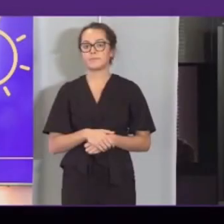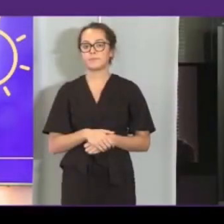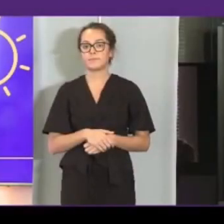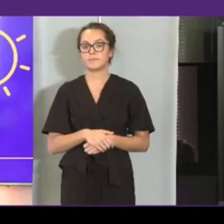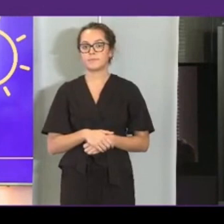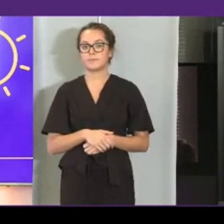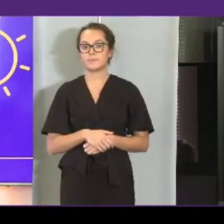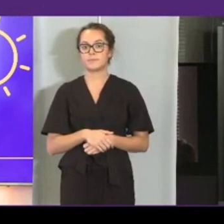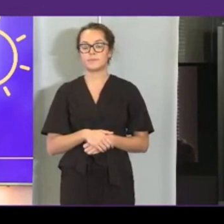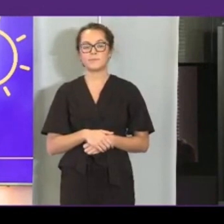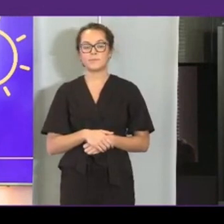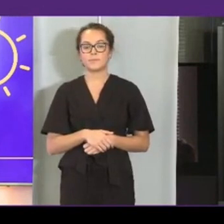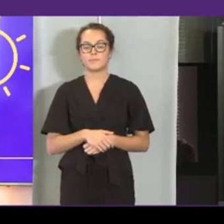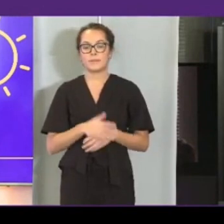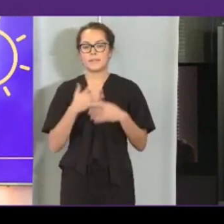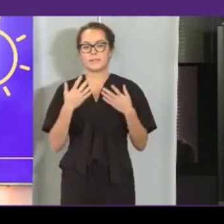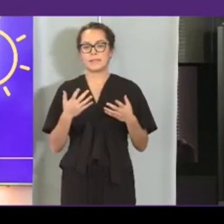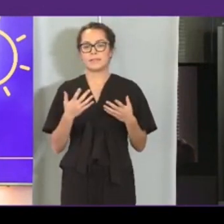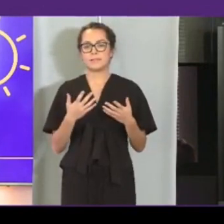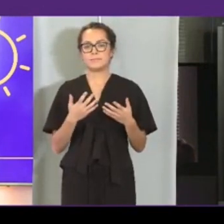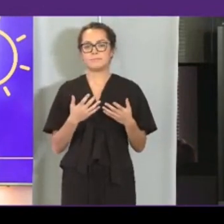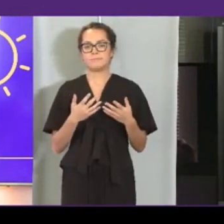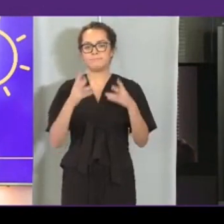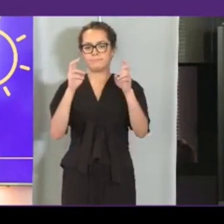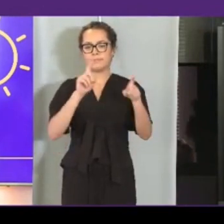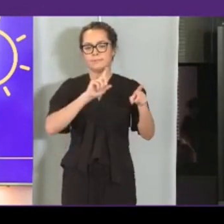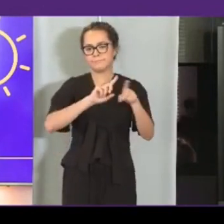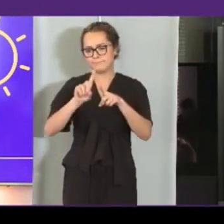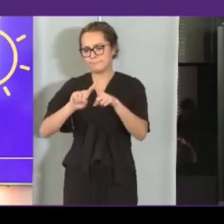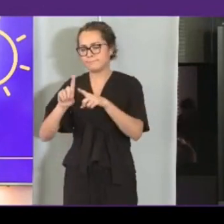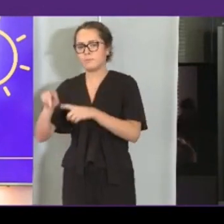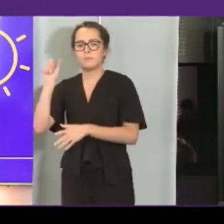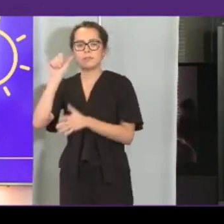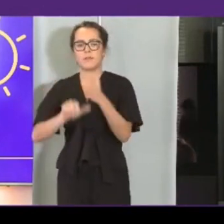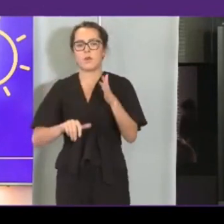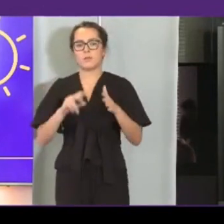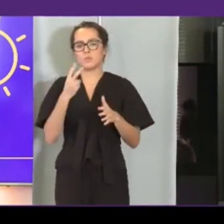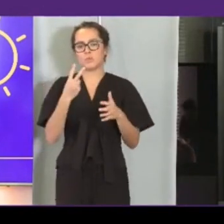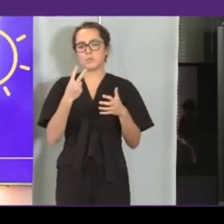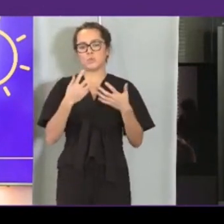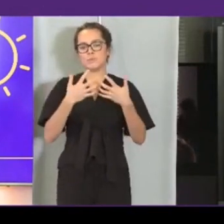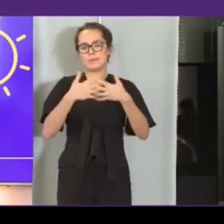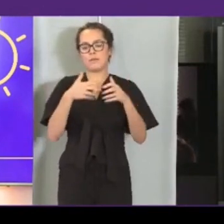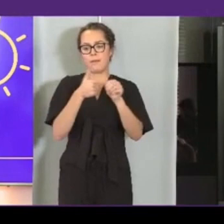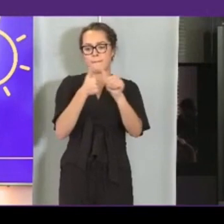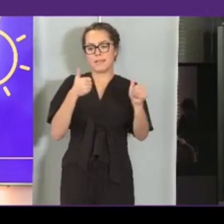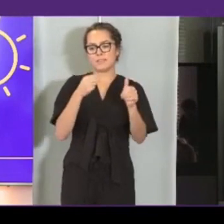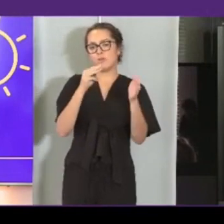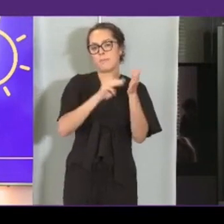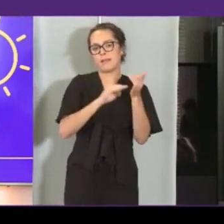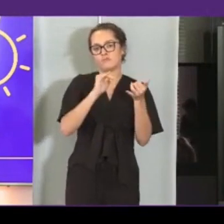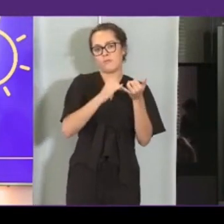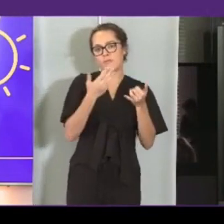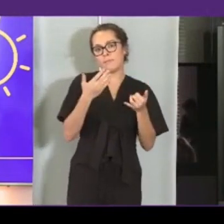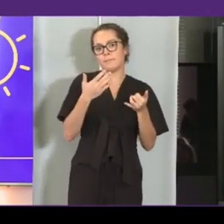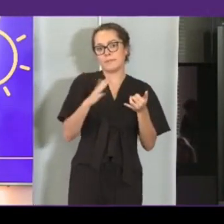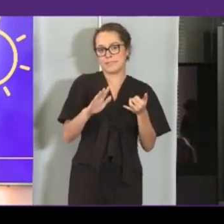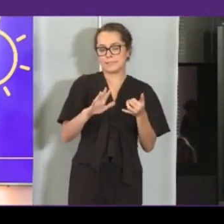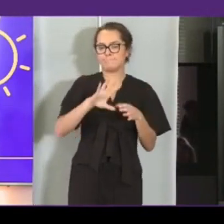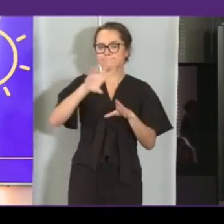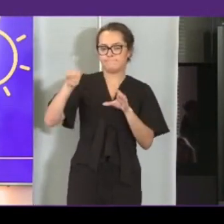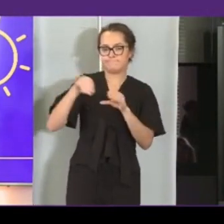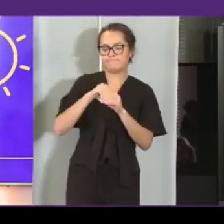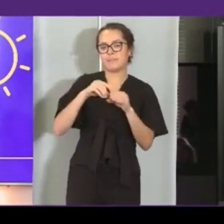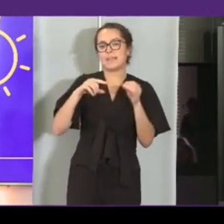Today's about lots of different things, but we're starting off with two tech companies. So Microsoft, which has been part of TechShare Pro and